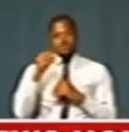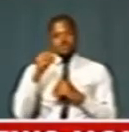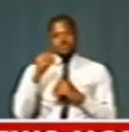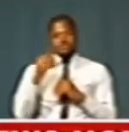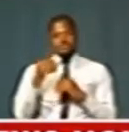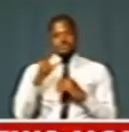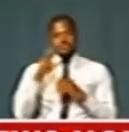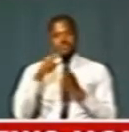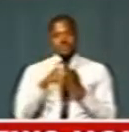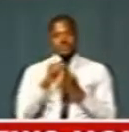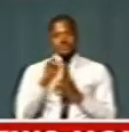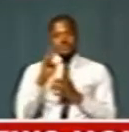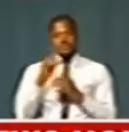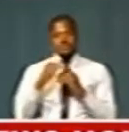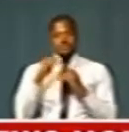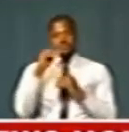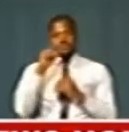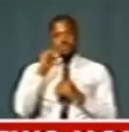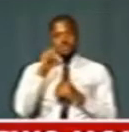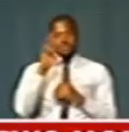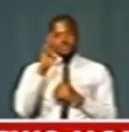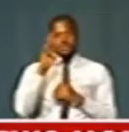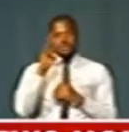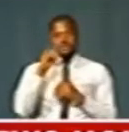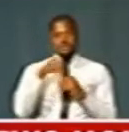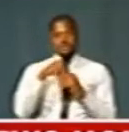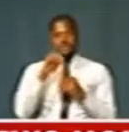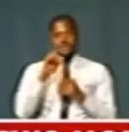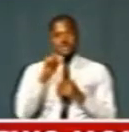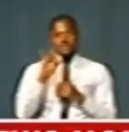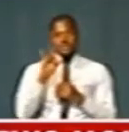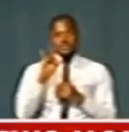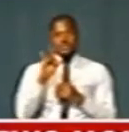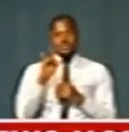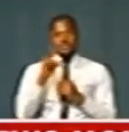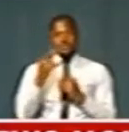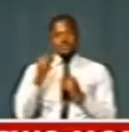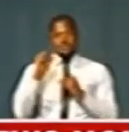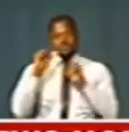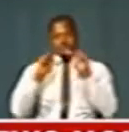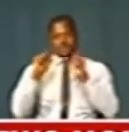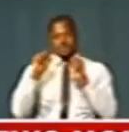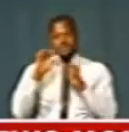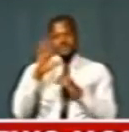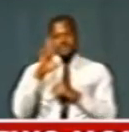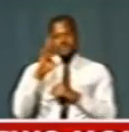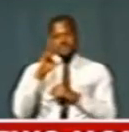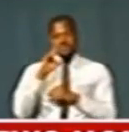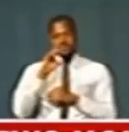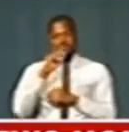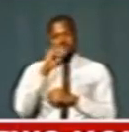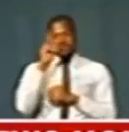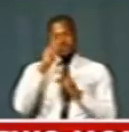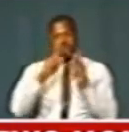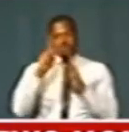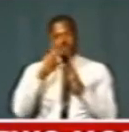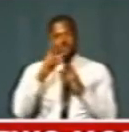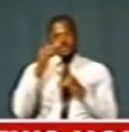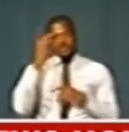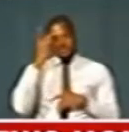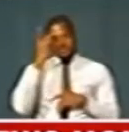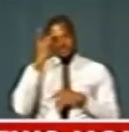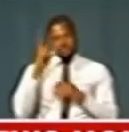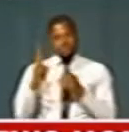in 2017 to 1.7% in 2018. The statistics mean 57% of people with the